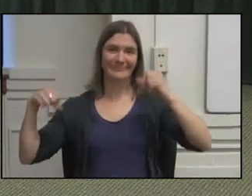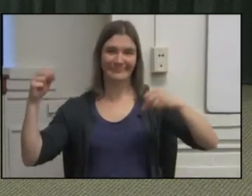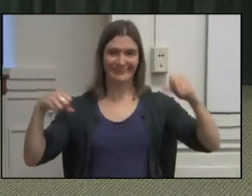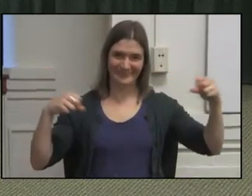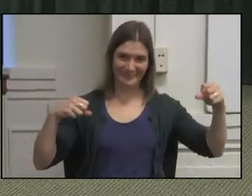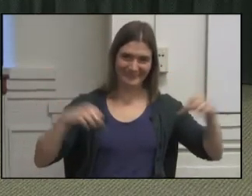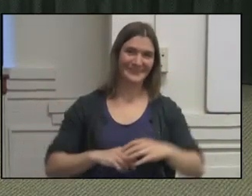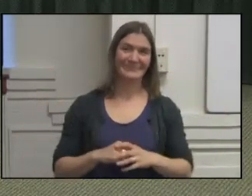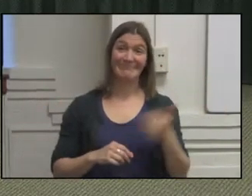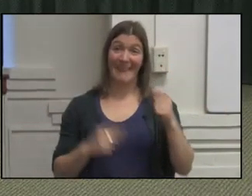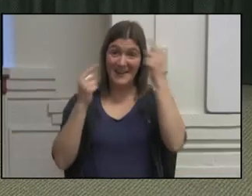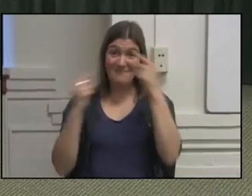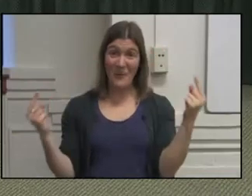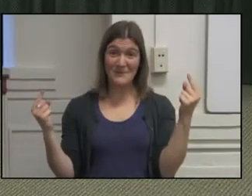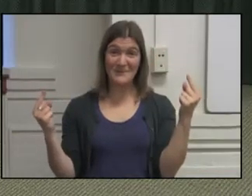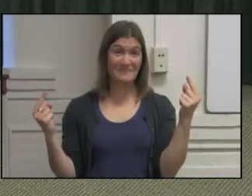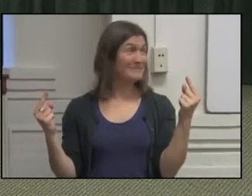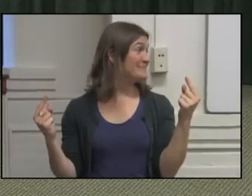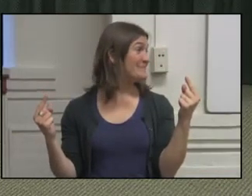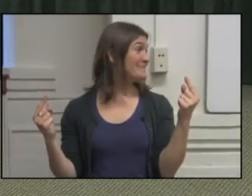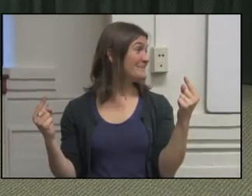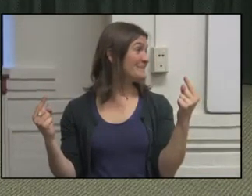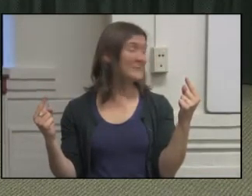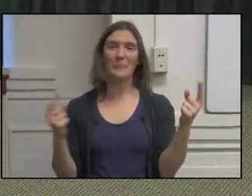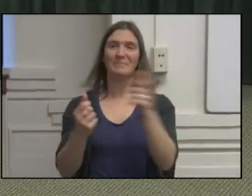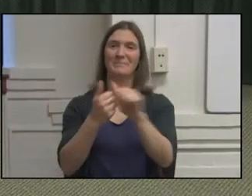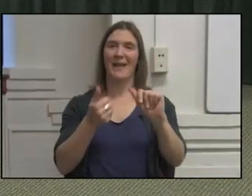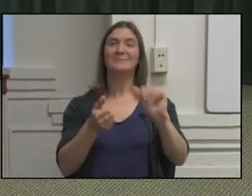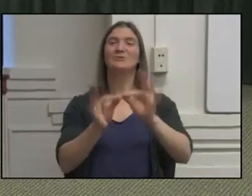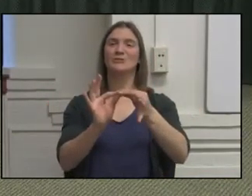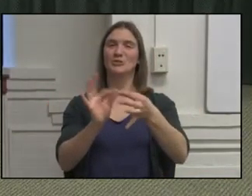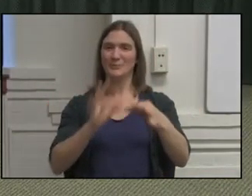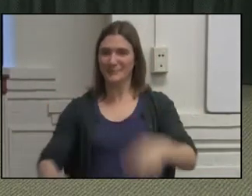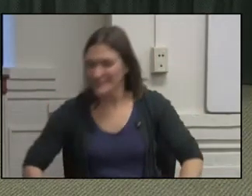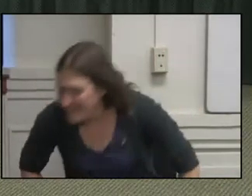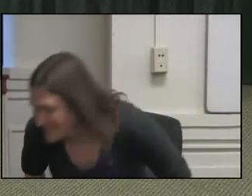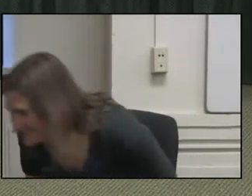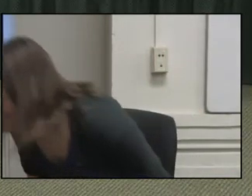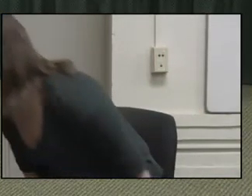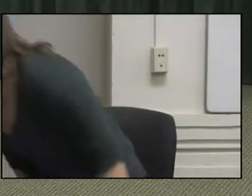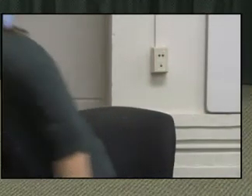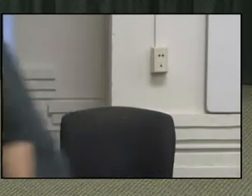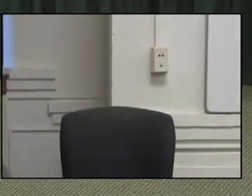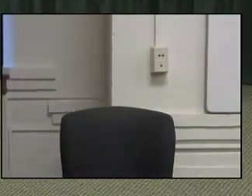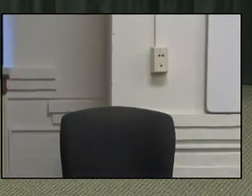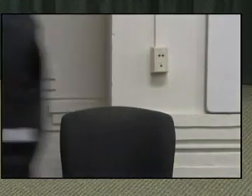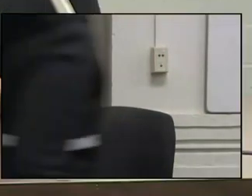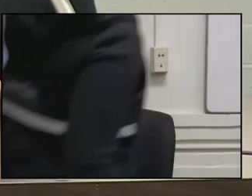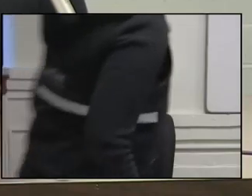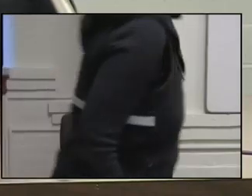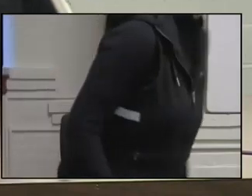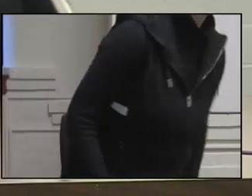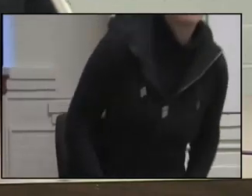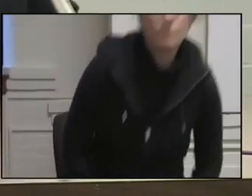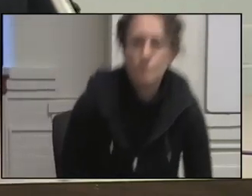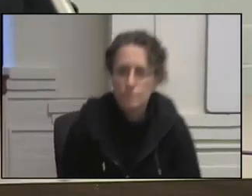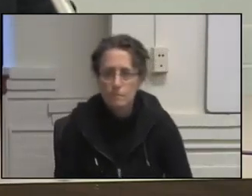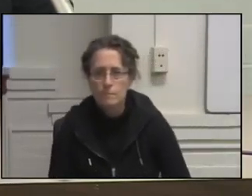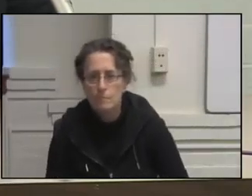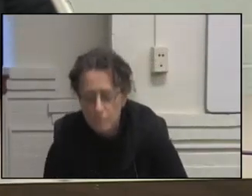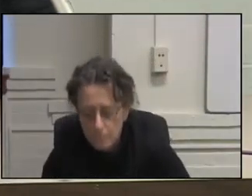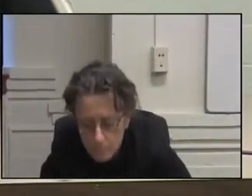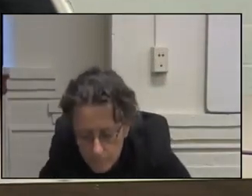Aye. Aye. Aye. Any opposed? Motion carries 5-0. Thank you. Thank you. We'll talk to you